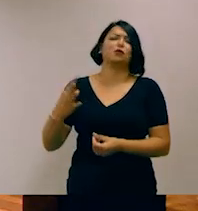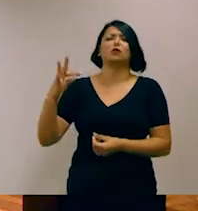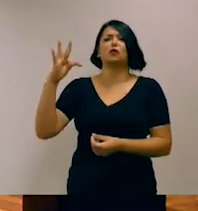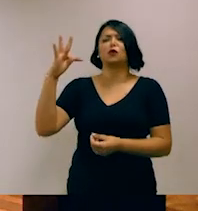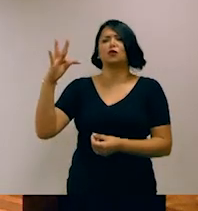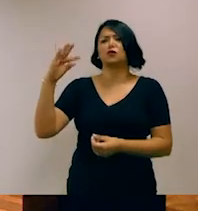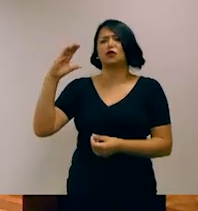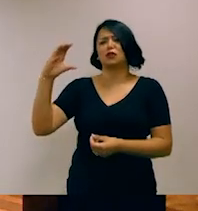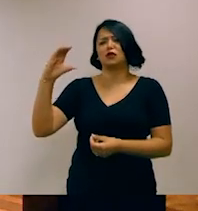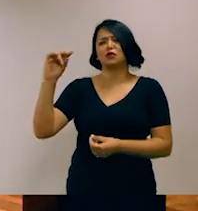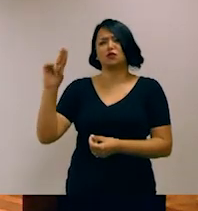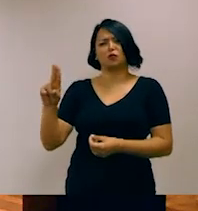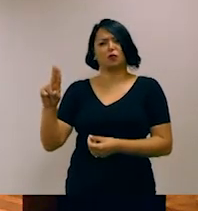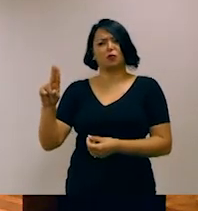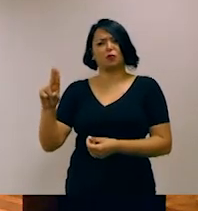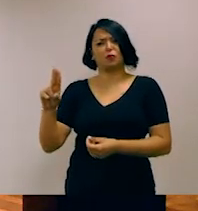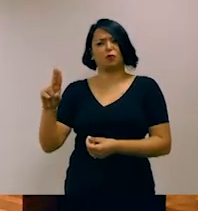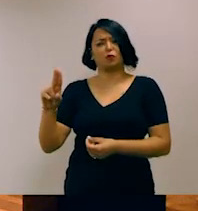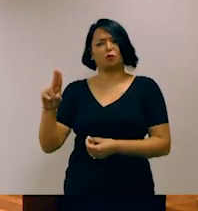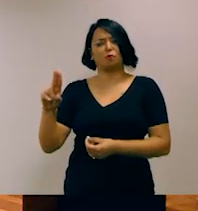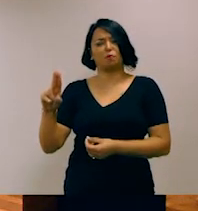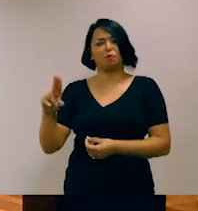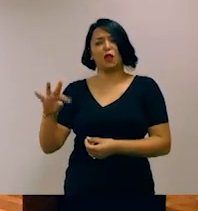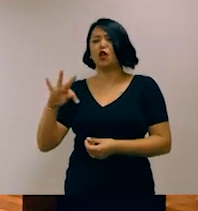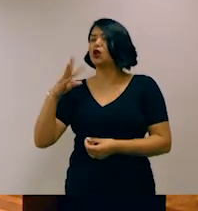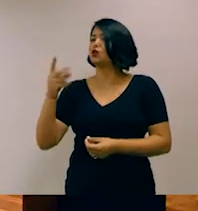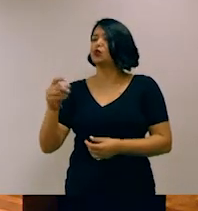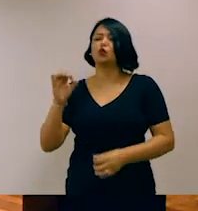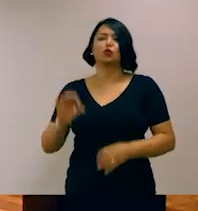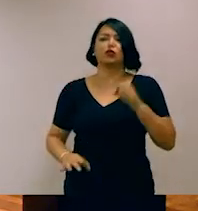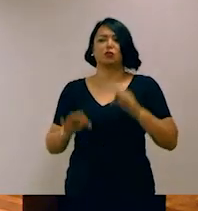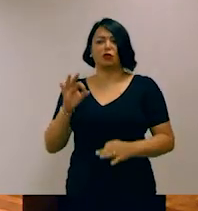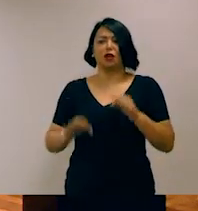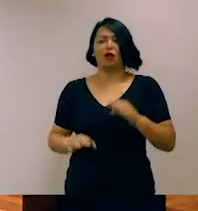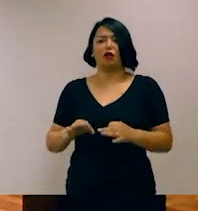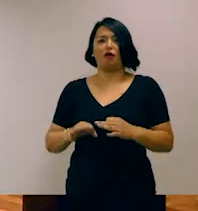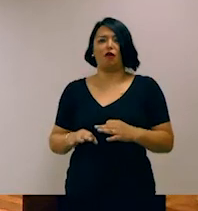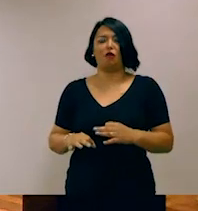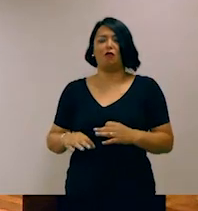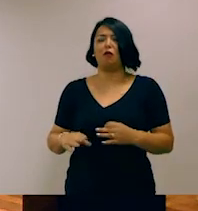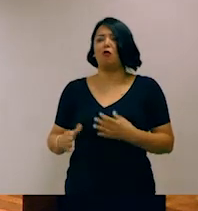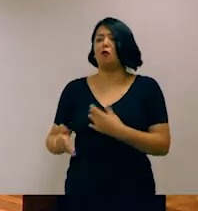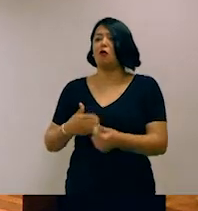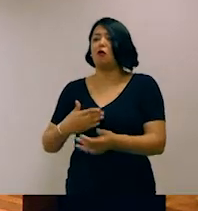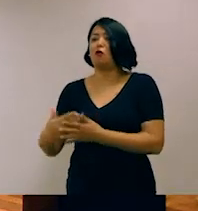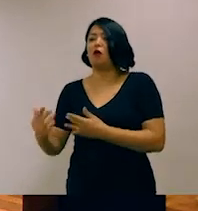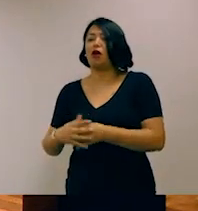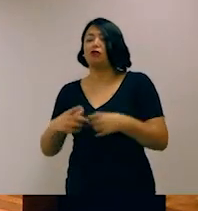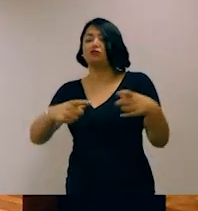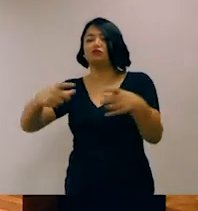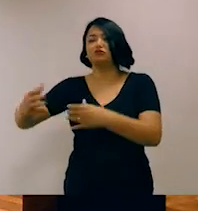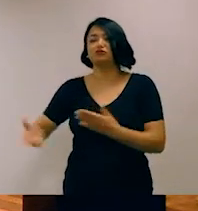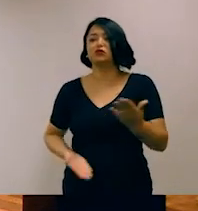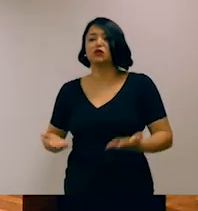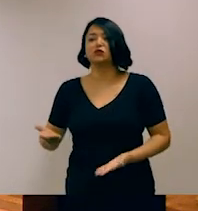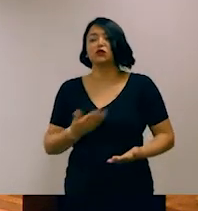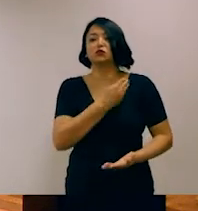a huge impact for the court. And I believe that every court and every public